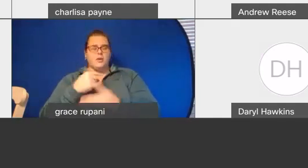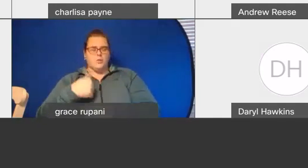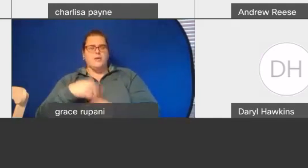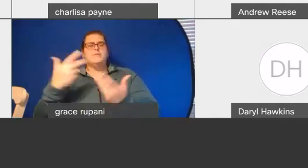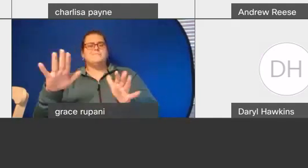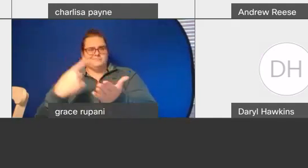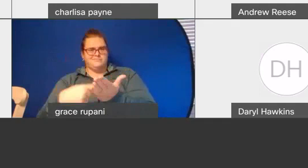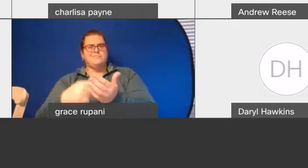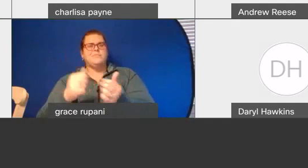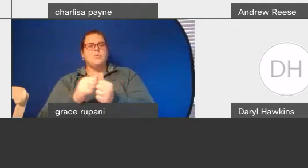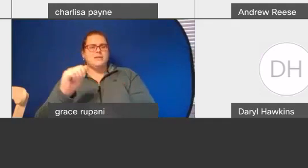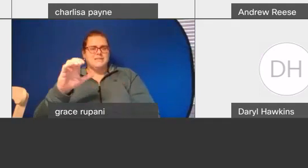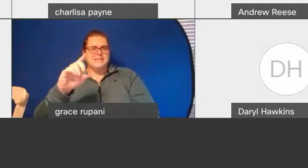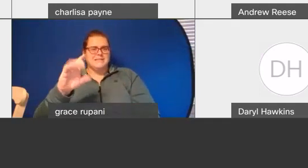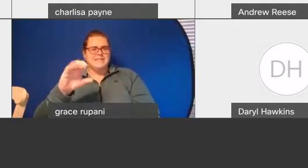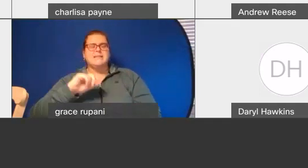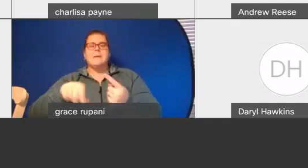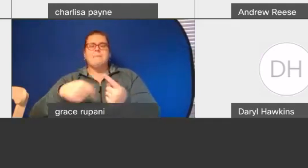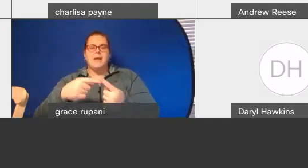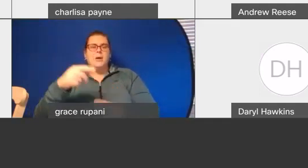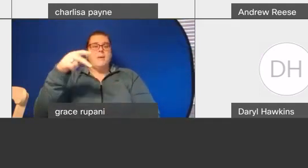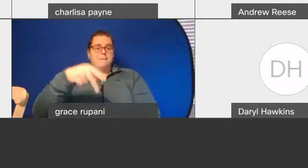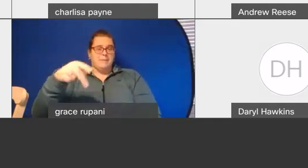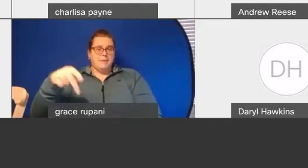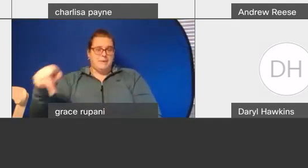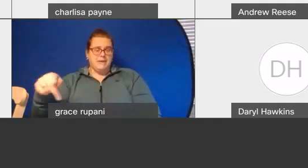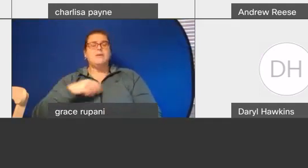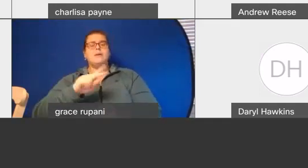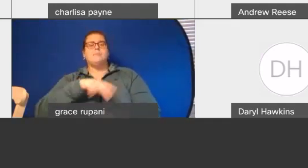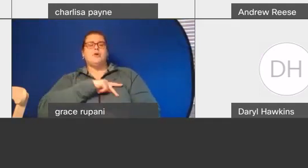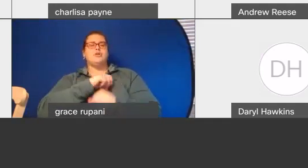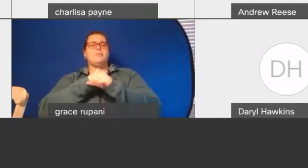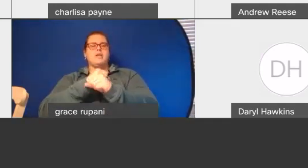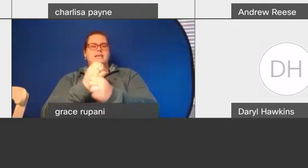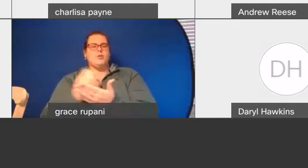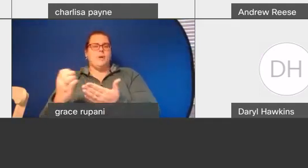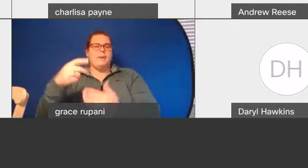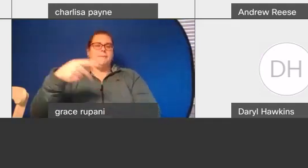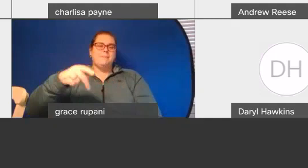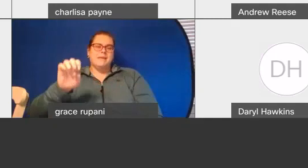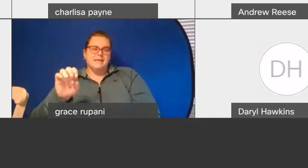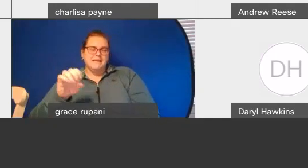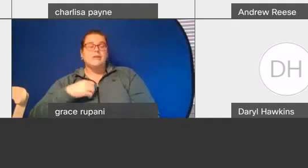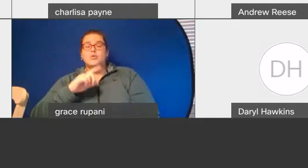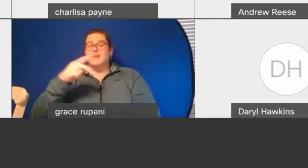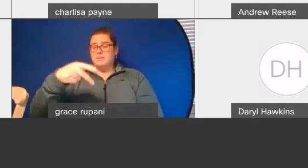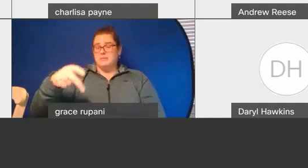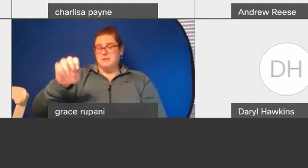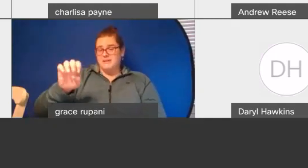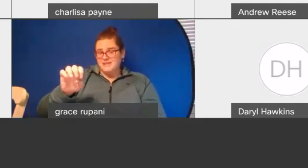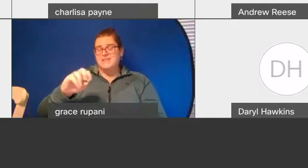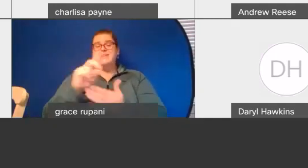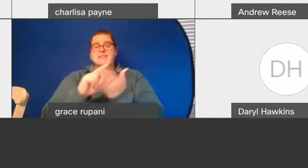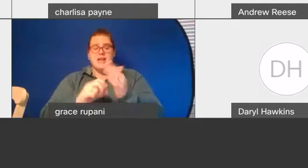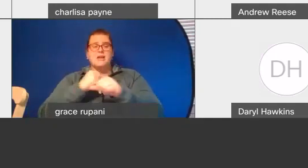about personal protective equipment, and personal protective equipment is really designed to protect the individual wearing